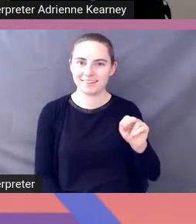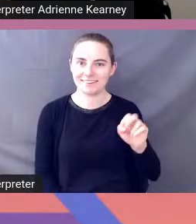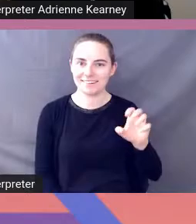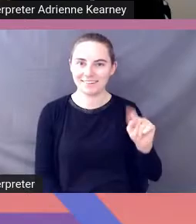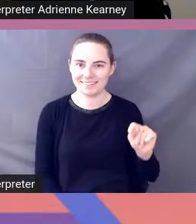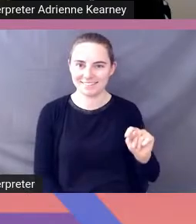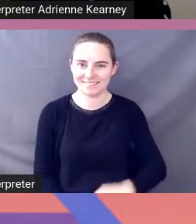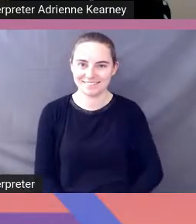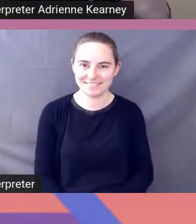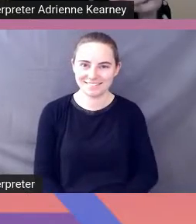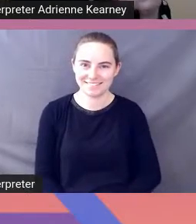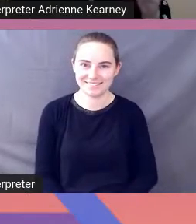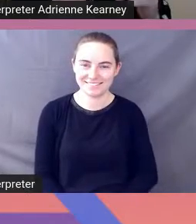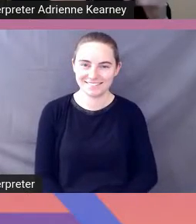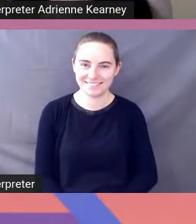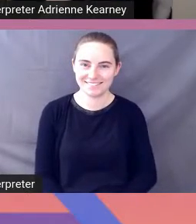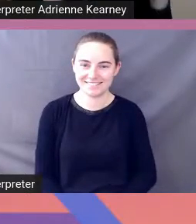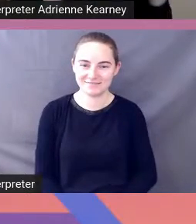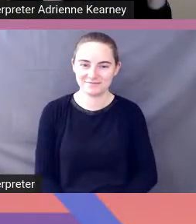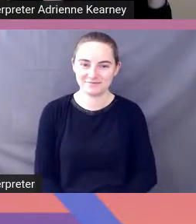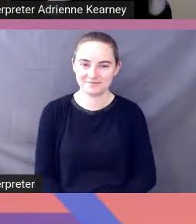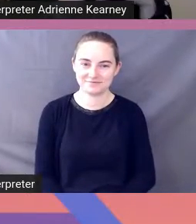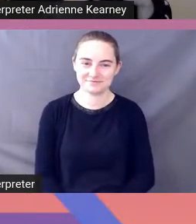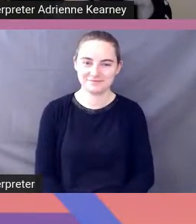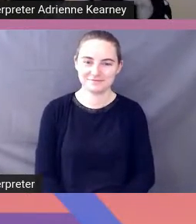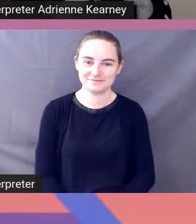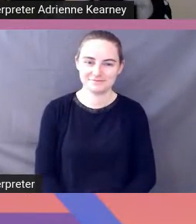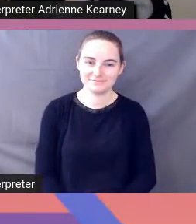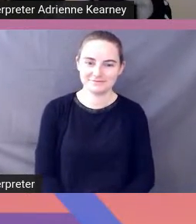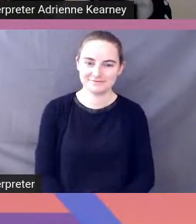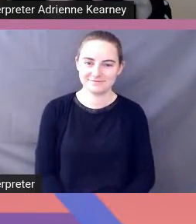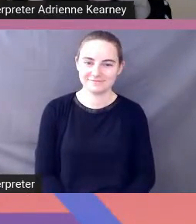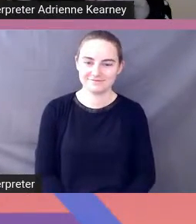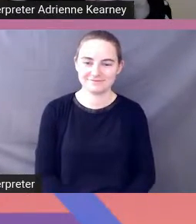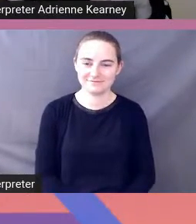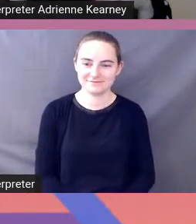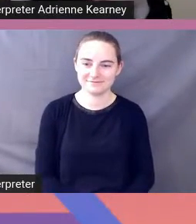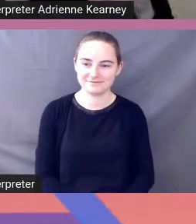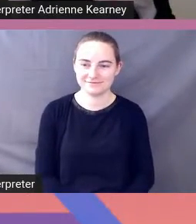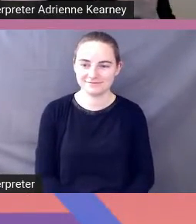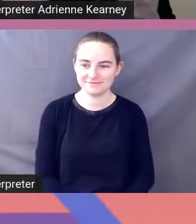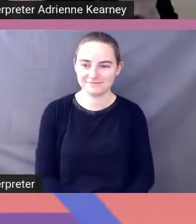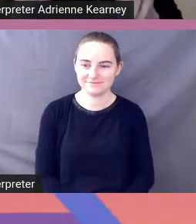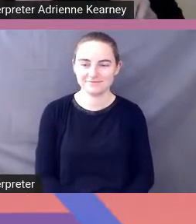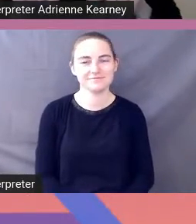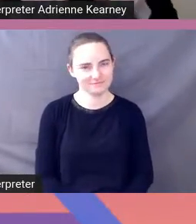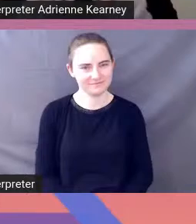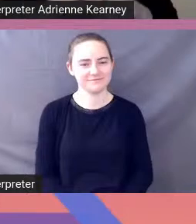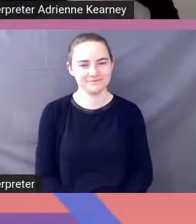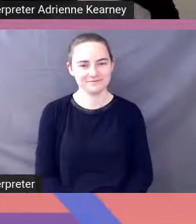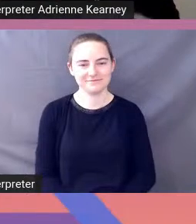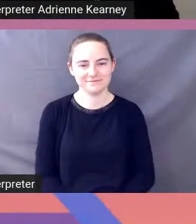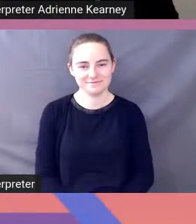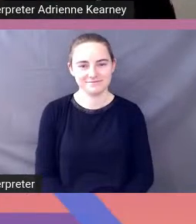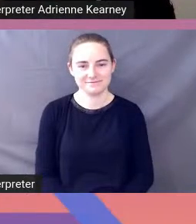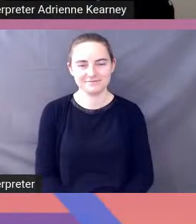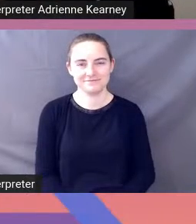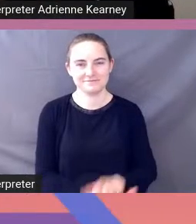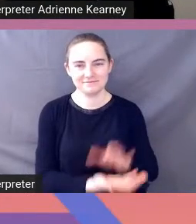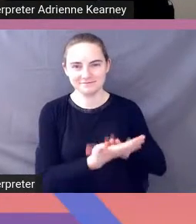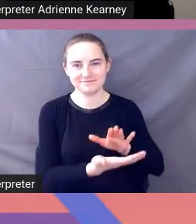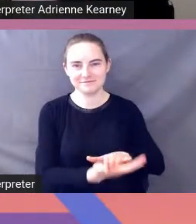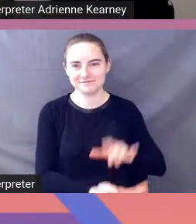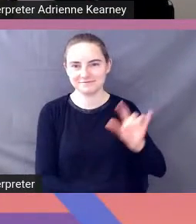Zulina right now. These amazing questions. Yeah, a reflection on that. Right. And we have